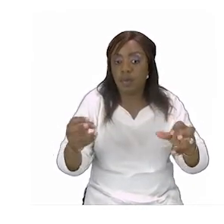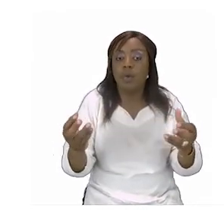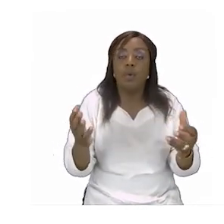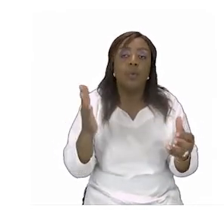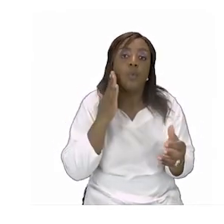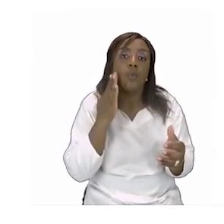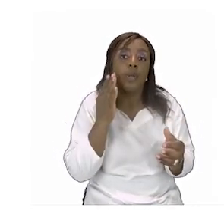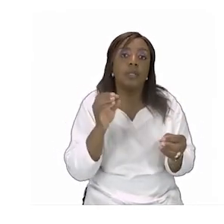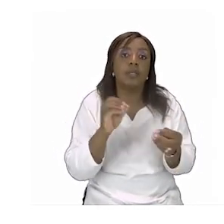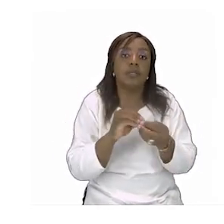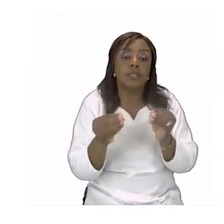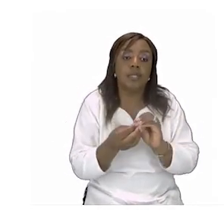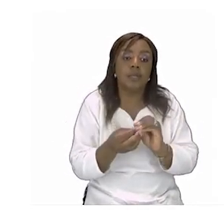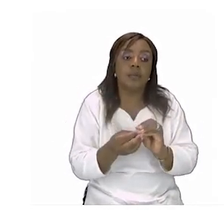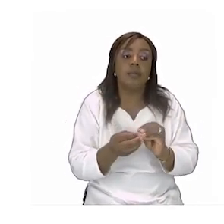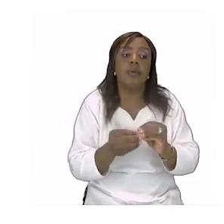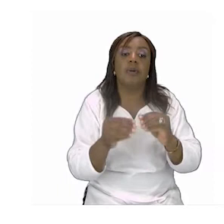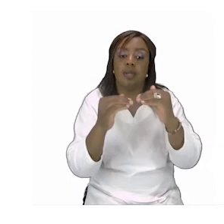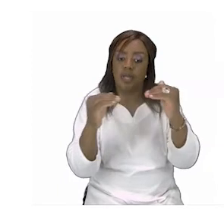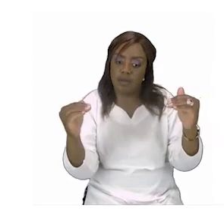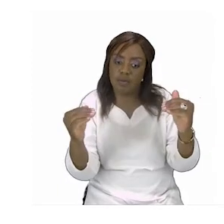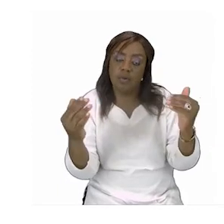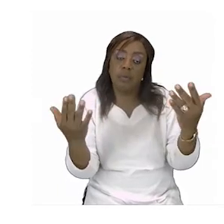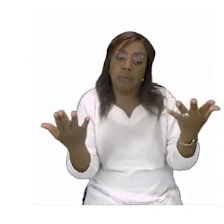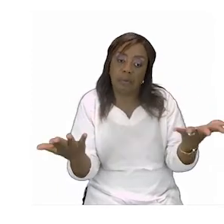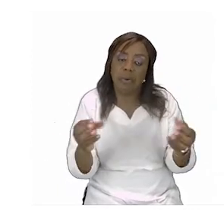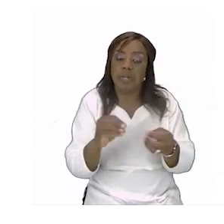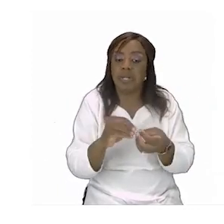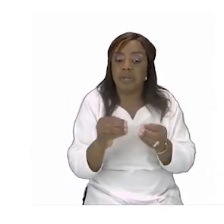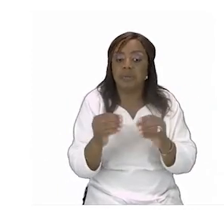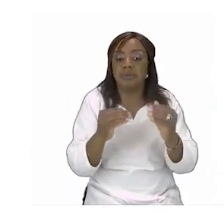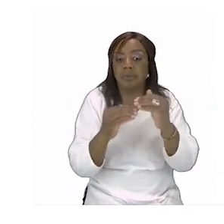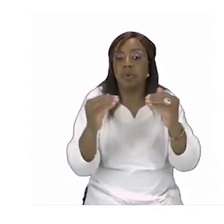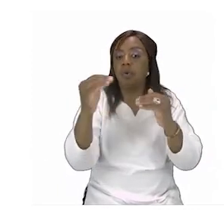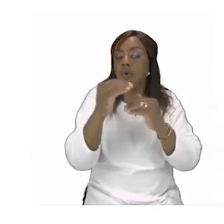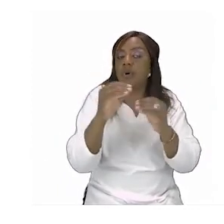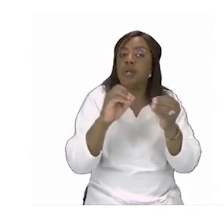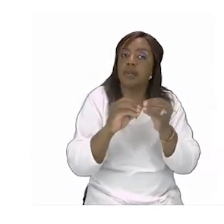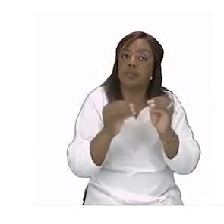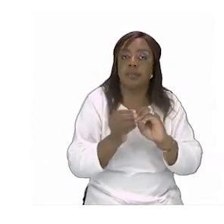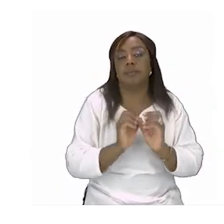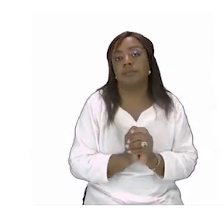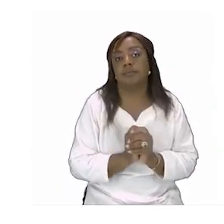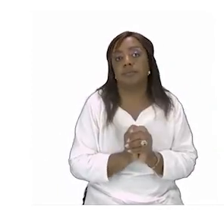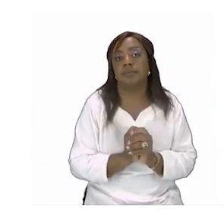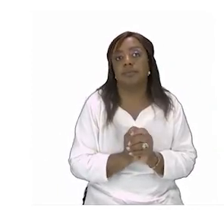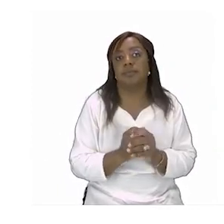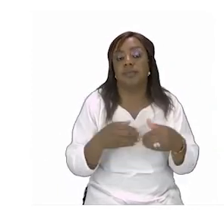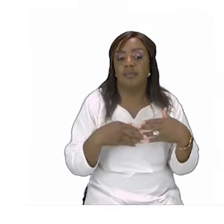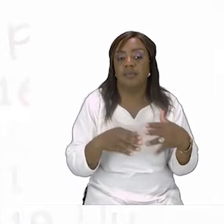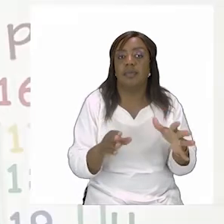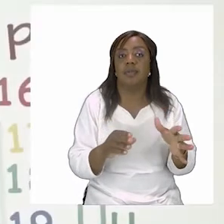a number is an even number or when a number is an odd number. Let's take a look